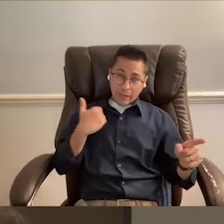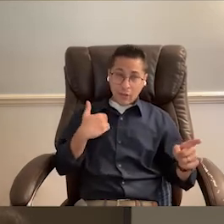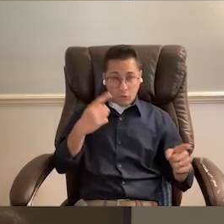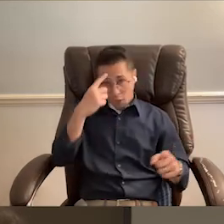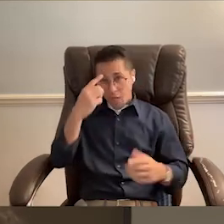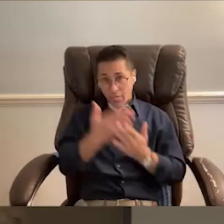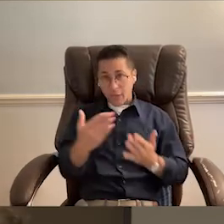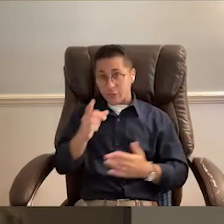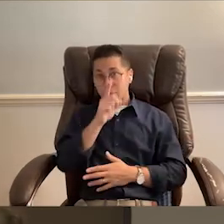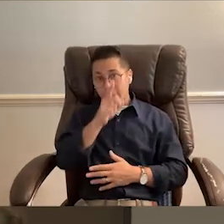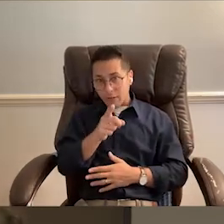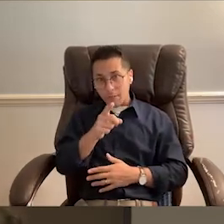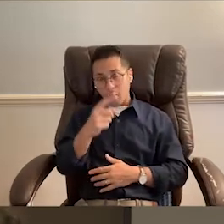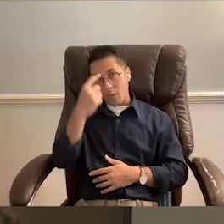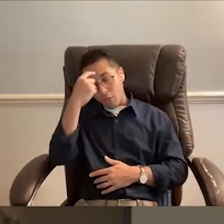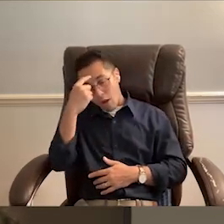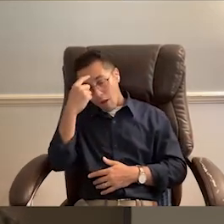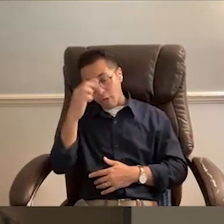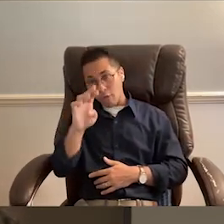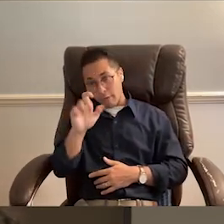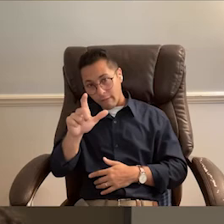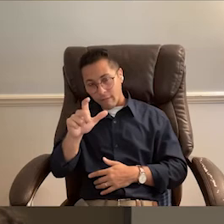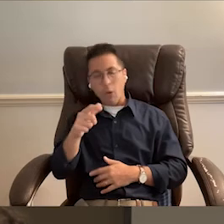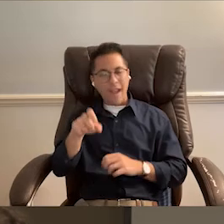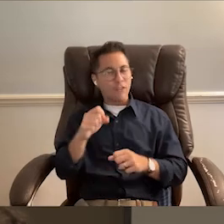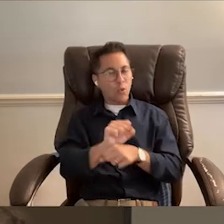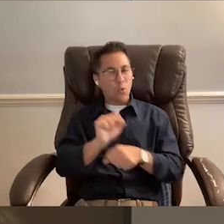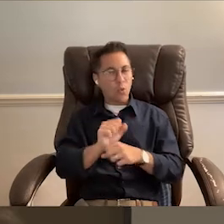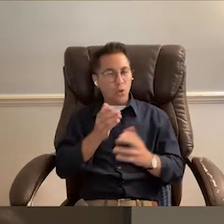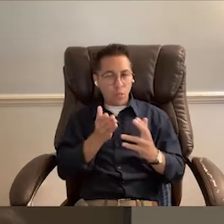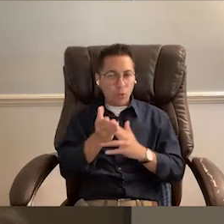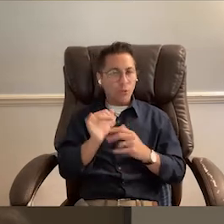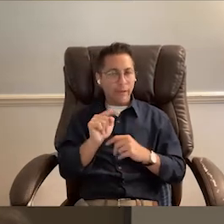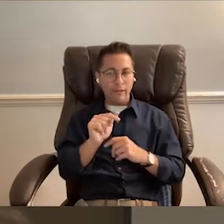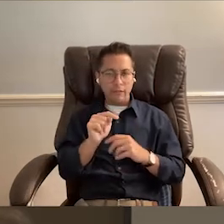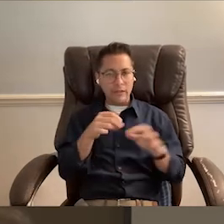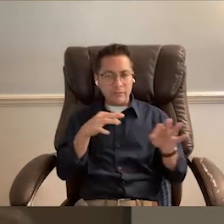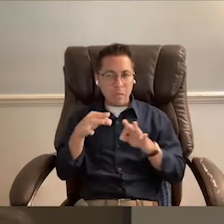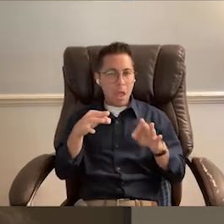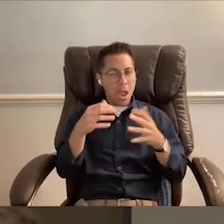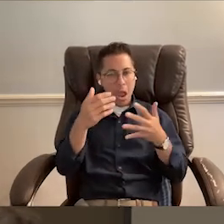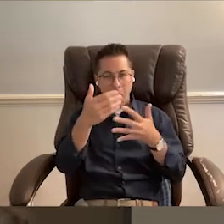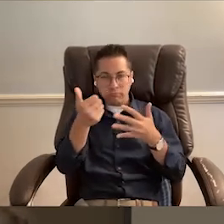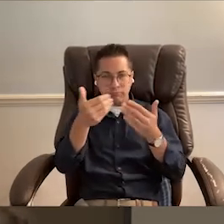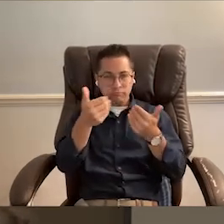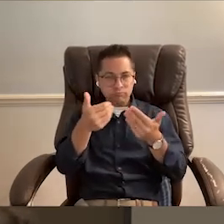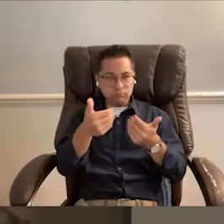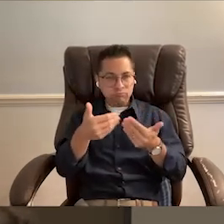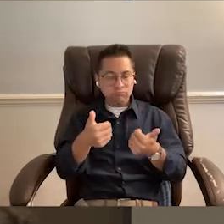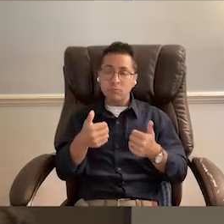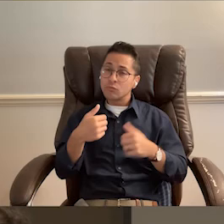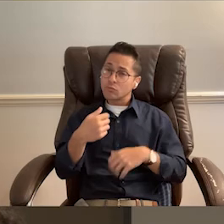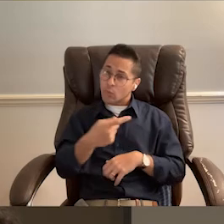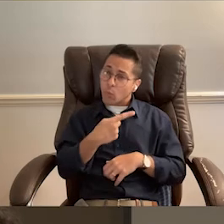there's times where when you were really little, you thought things were real that weren't real, and we would have to work through them. We just took them